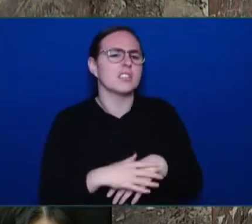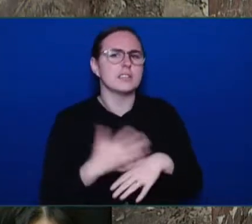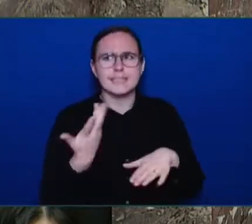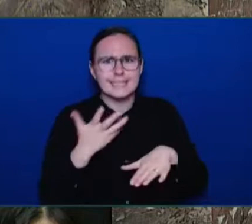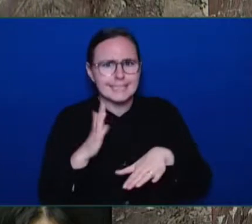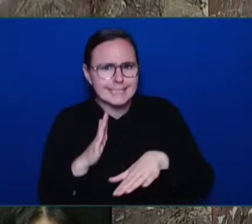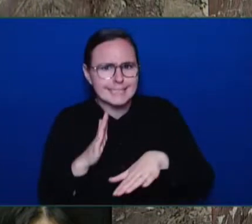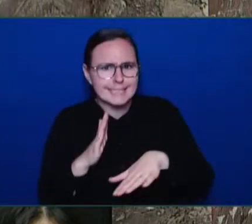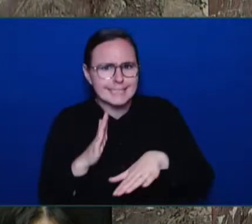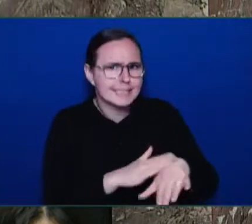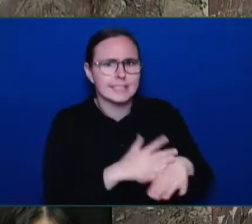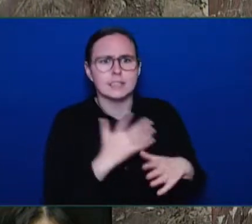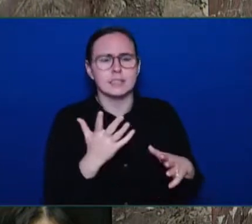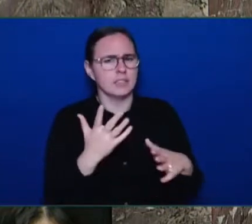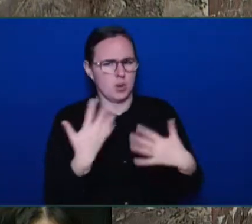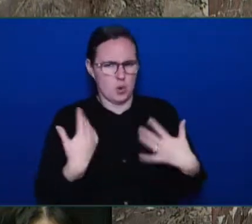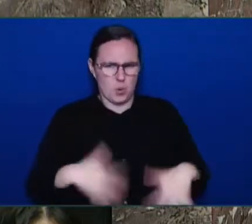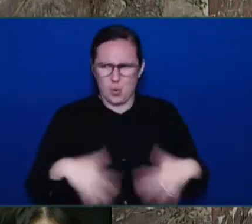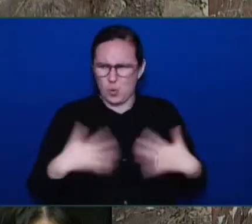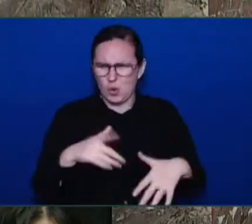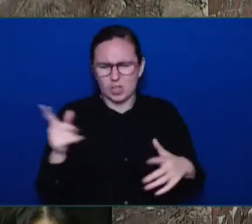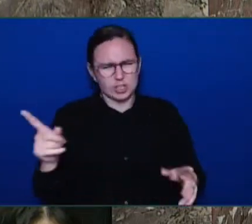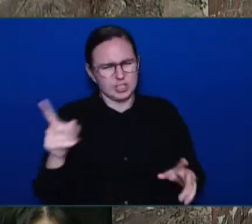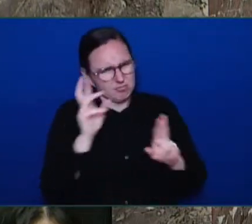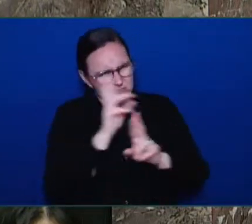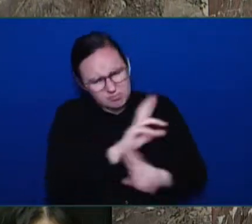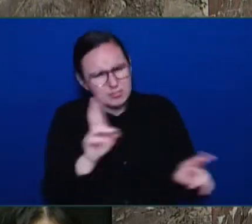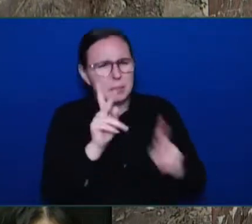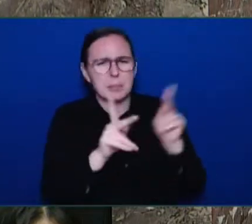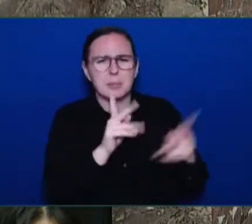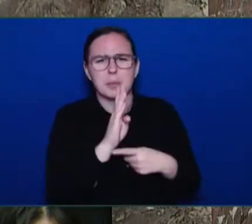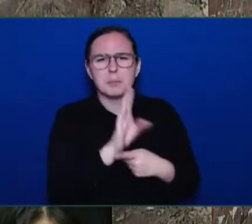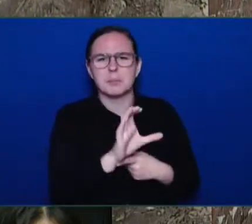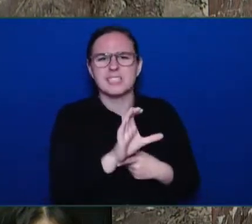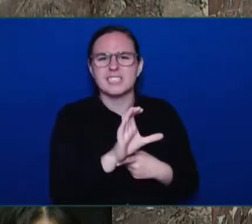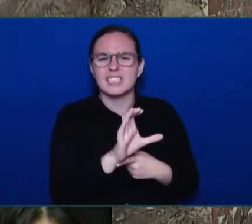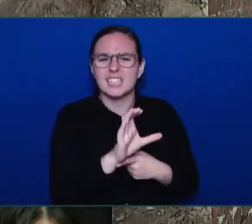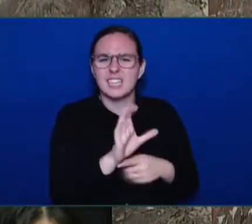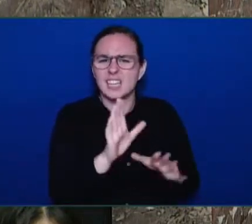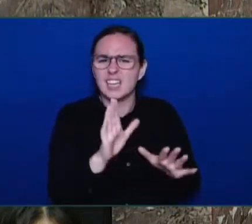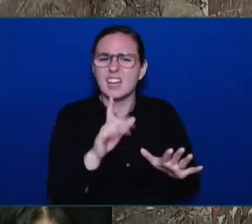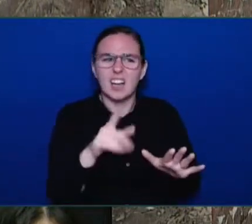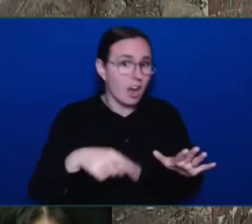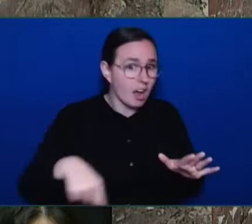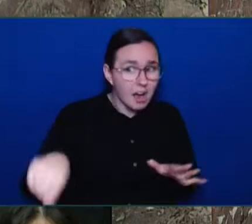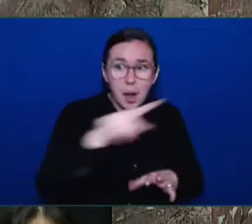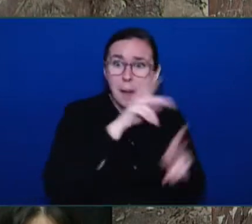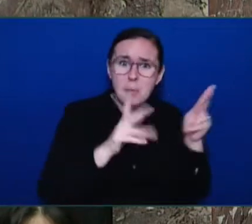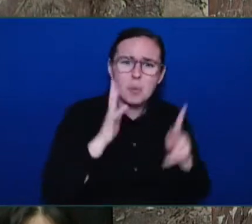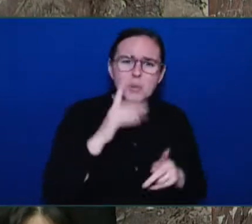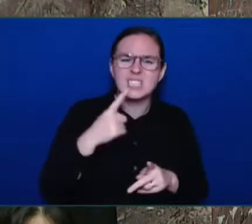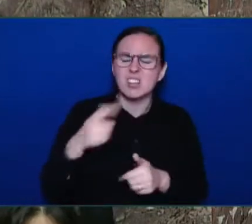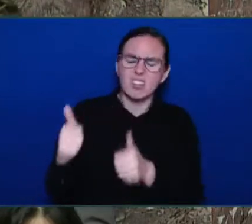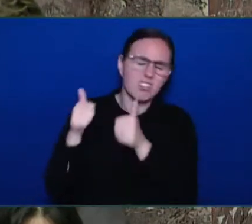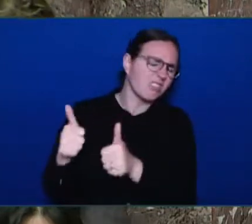store or any place in BC and you'll get the same answer. Dr. Bonnie Henry is outstanding.